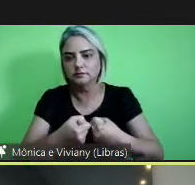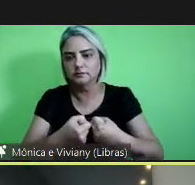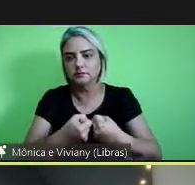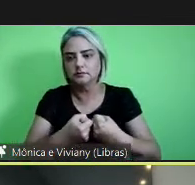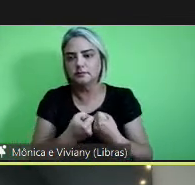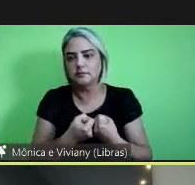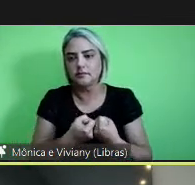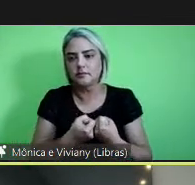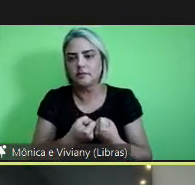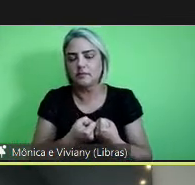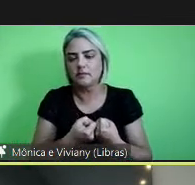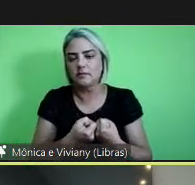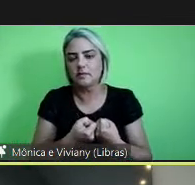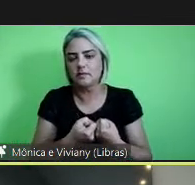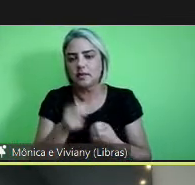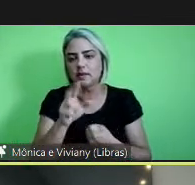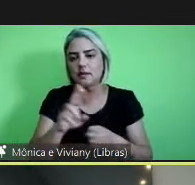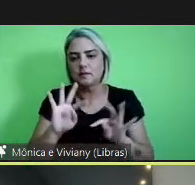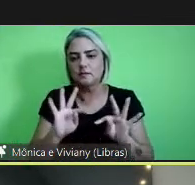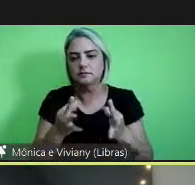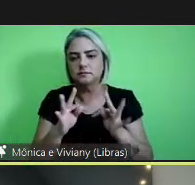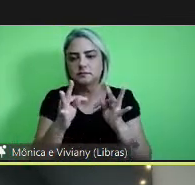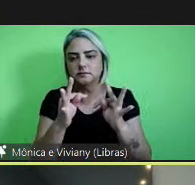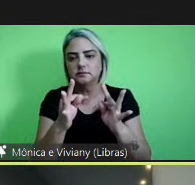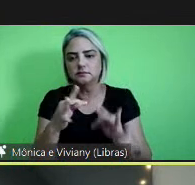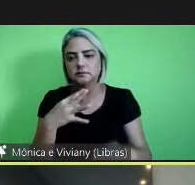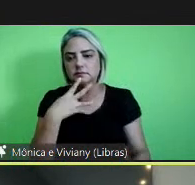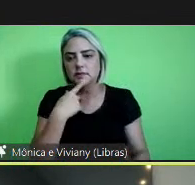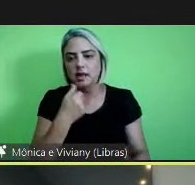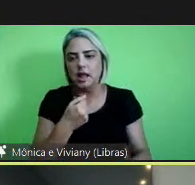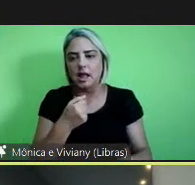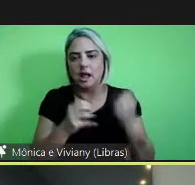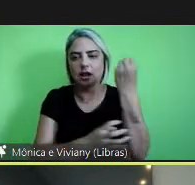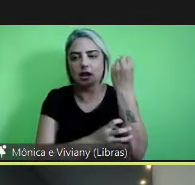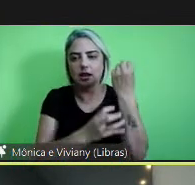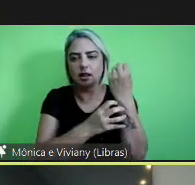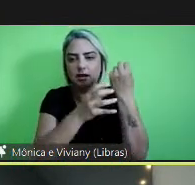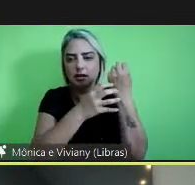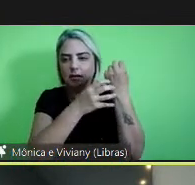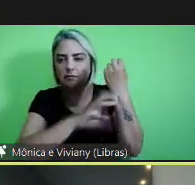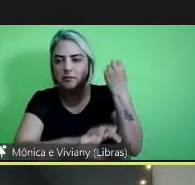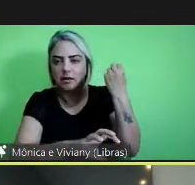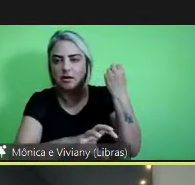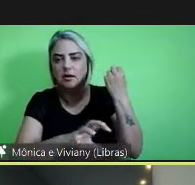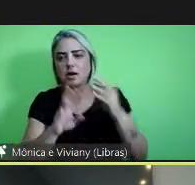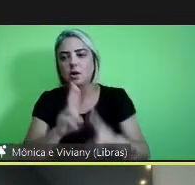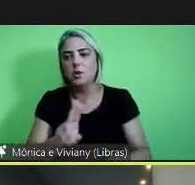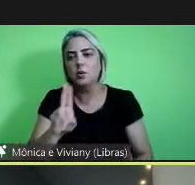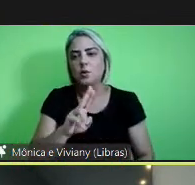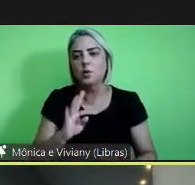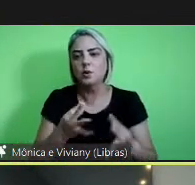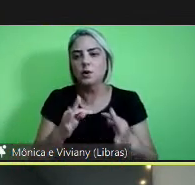advance in is the use of technology to